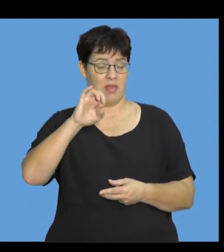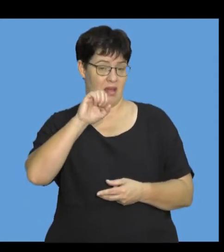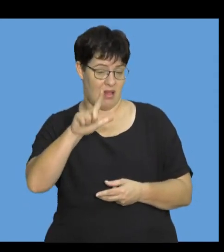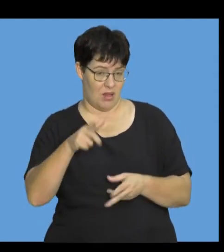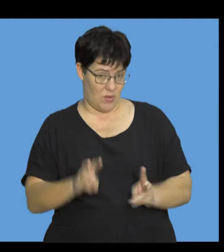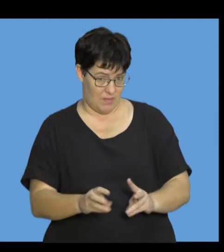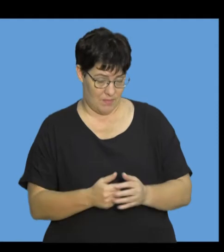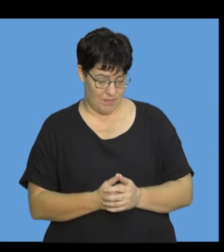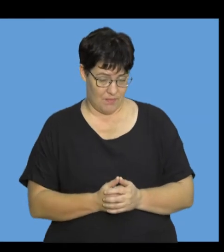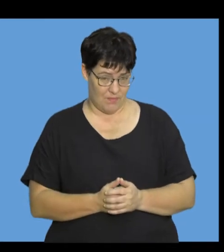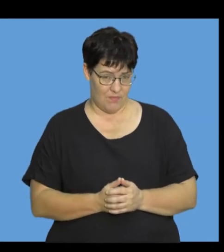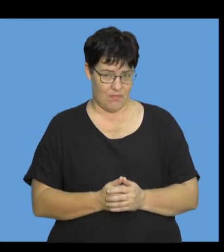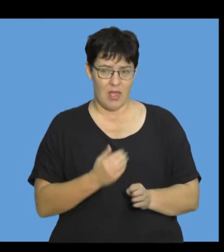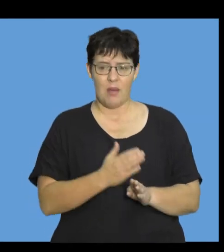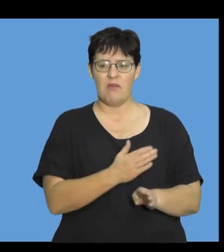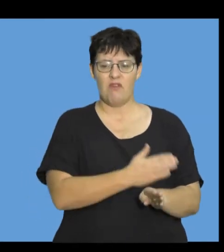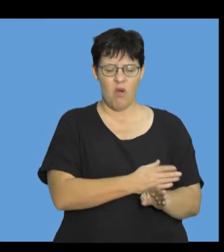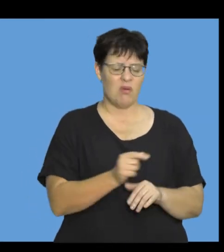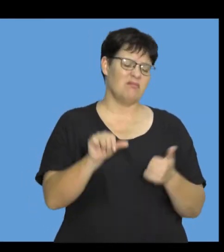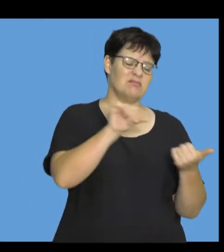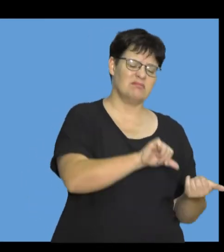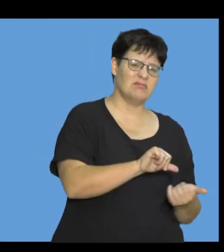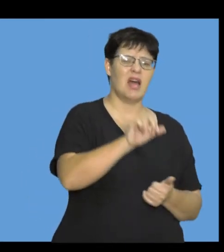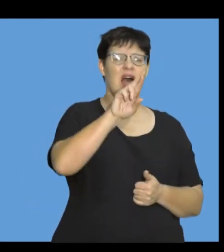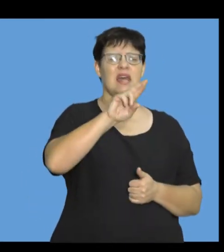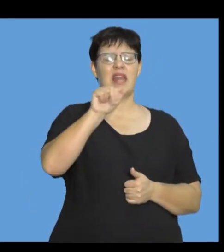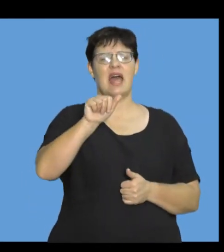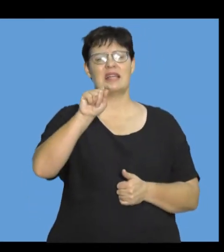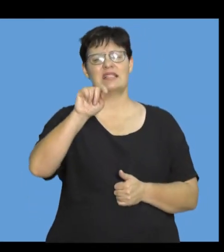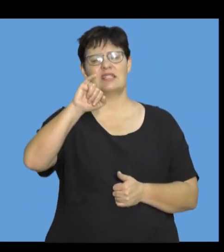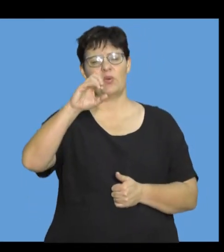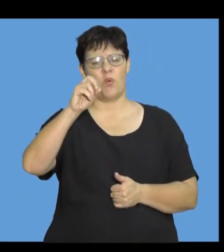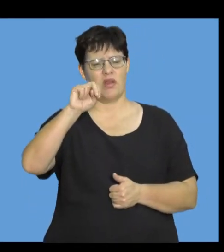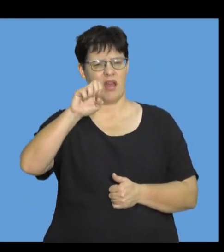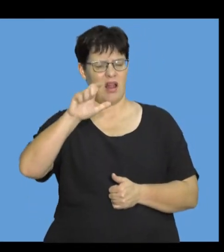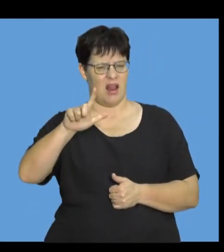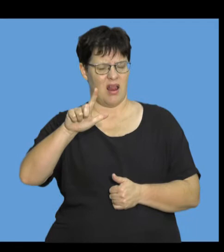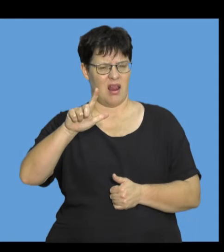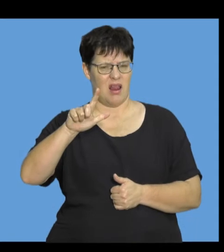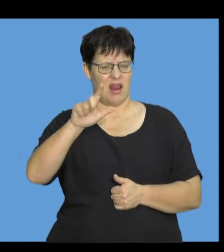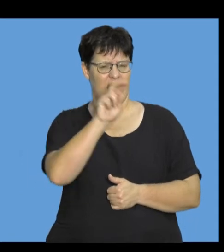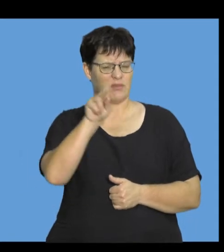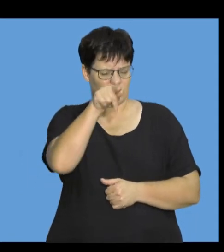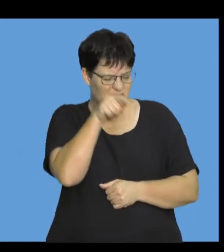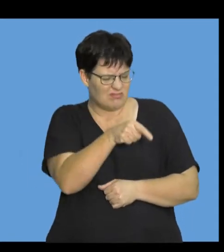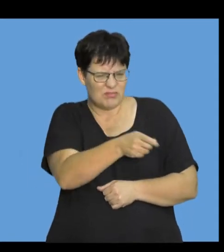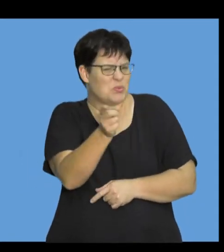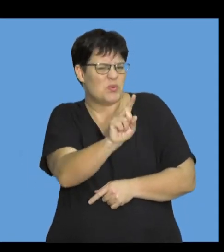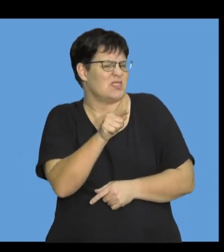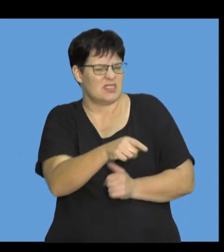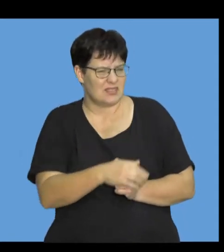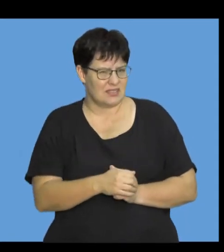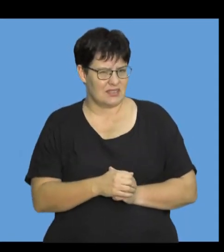But before that, I just want to go back to the concept of a rational exponent quickly so that you understand what we are talking about, right?